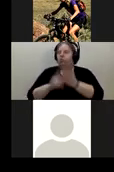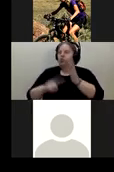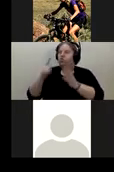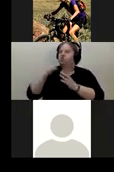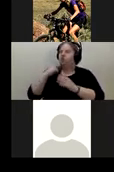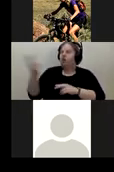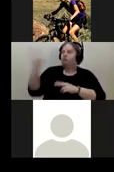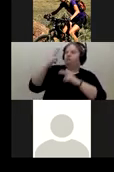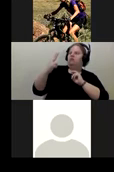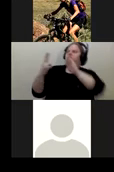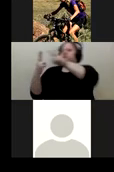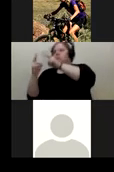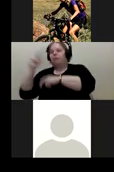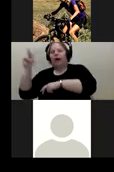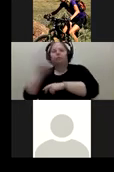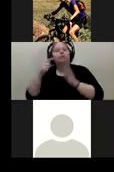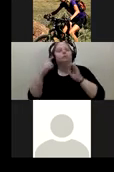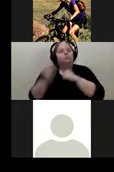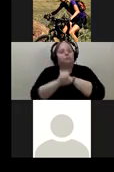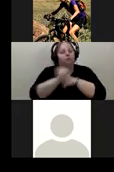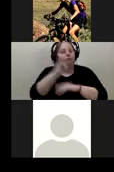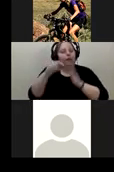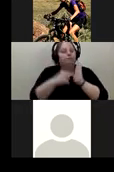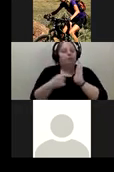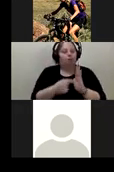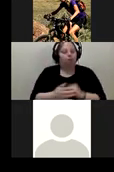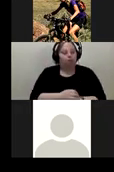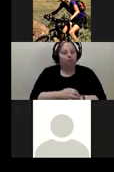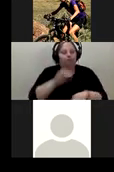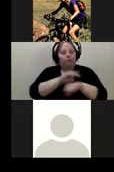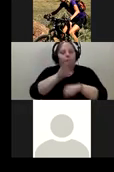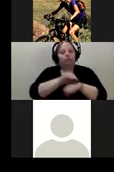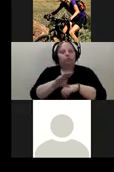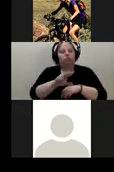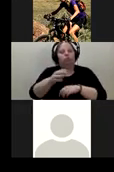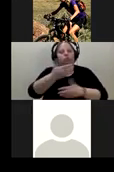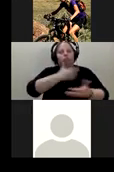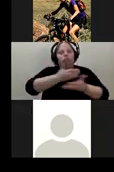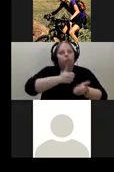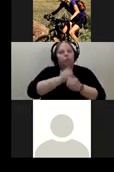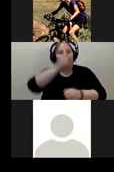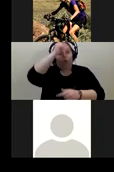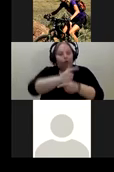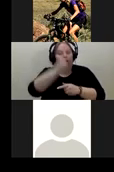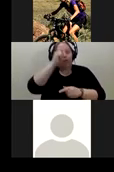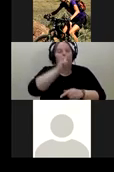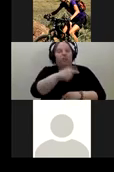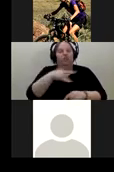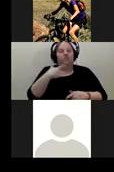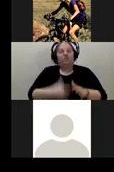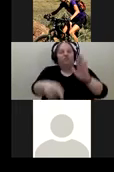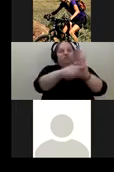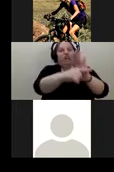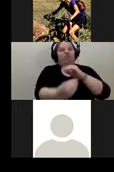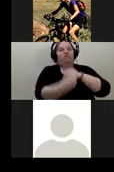particularly dangerous. That example of the counselor that interacted with my brother, I think she was fighting fire with fire on that one. If she